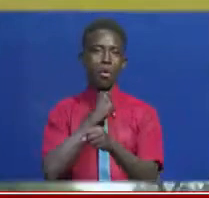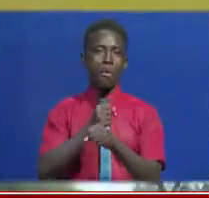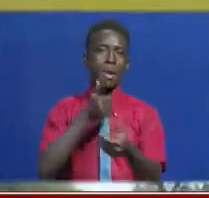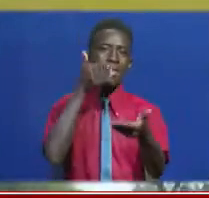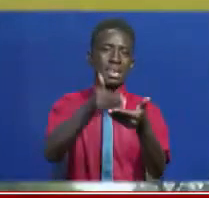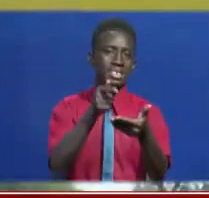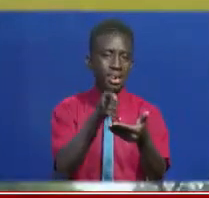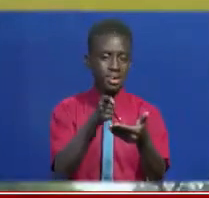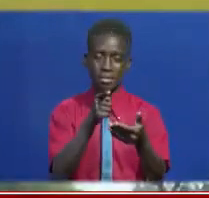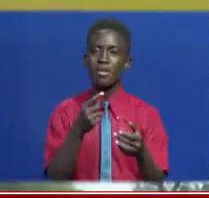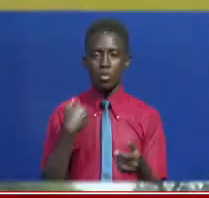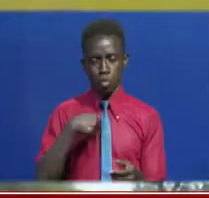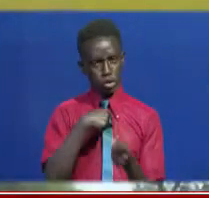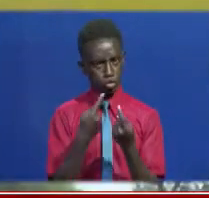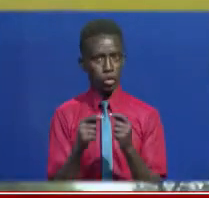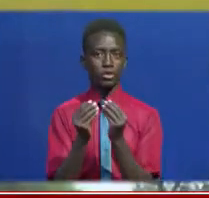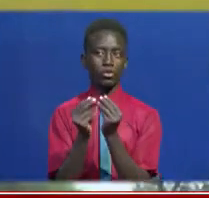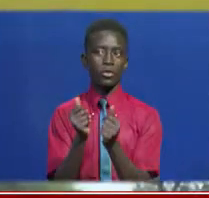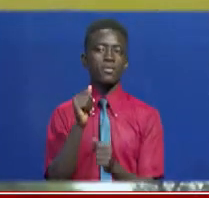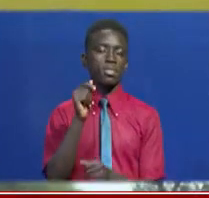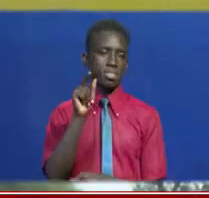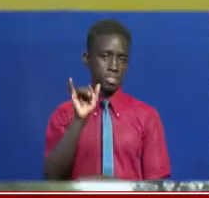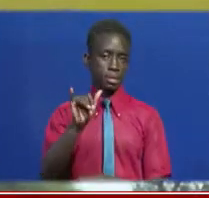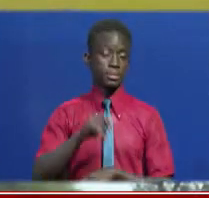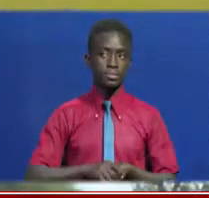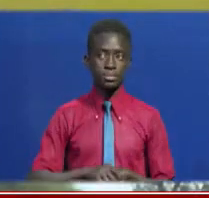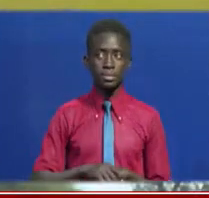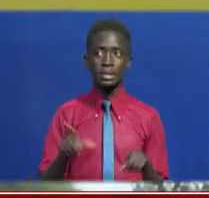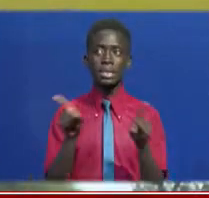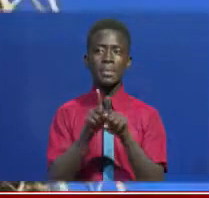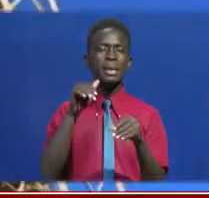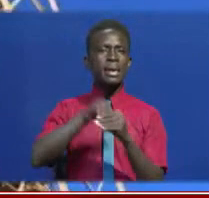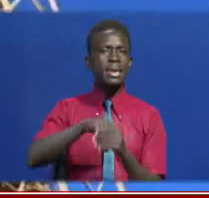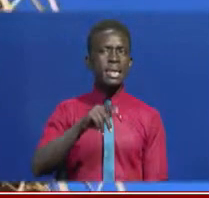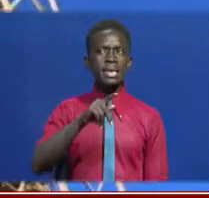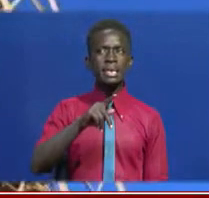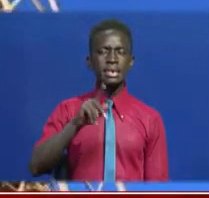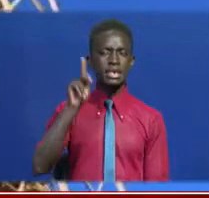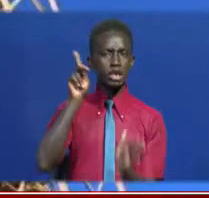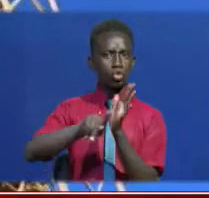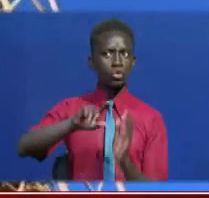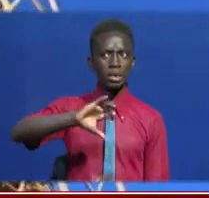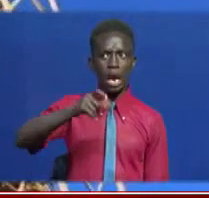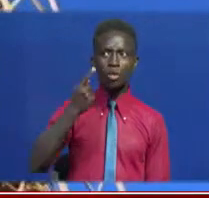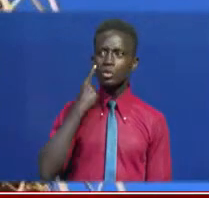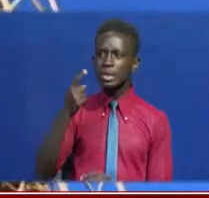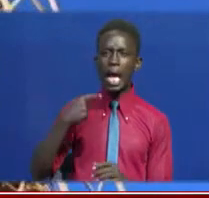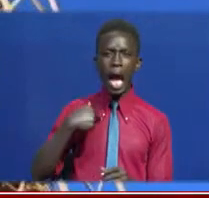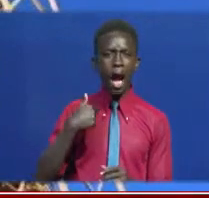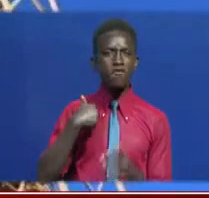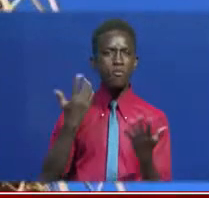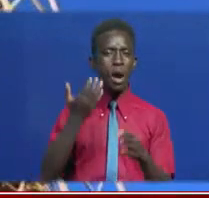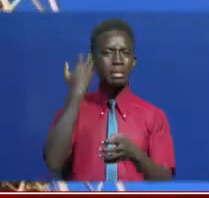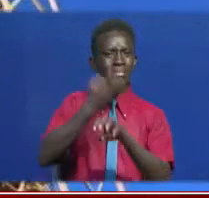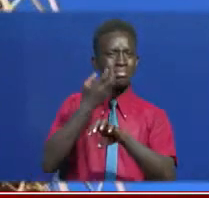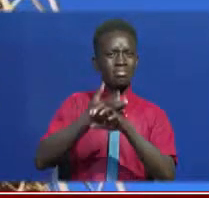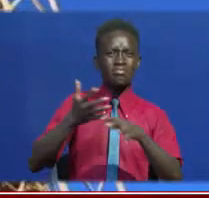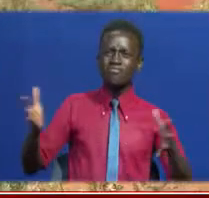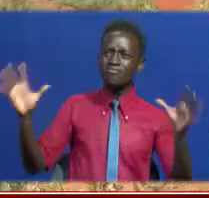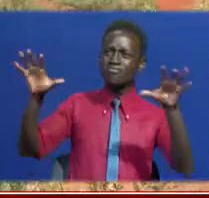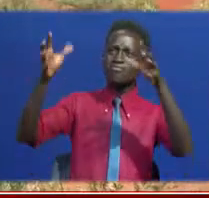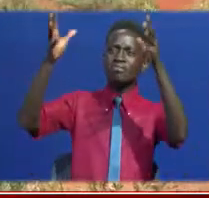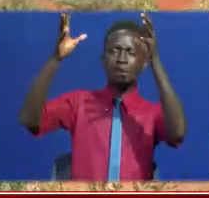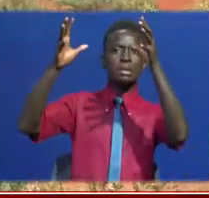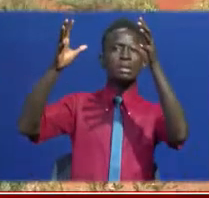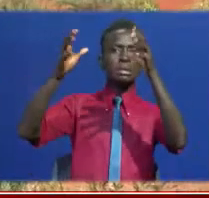watu wetu. Among key tourist attractions in Kitui County are the Zambeni Rock and Kitui South Game